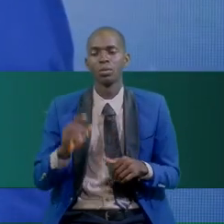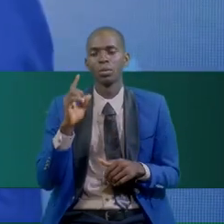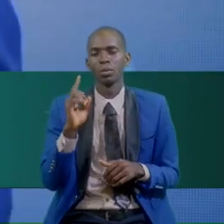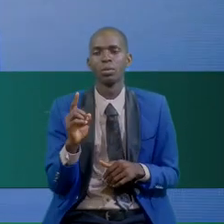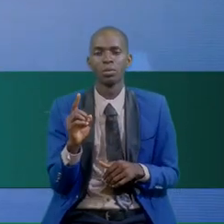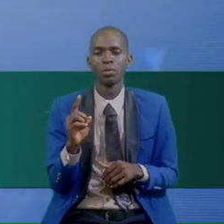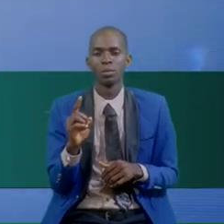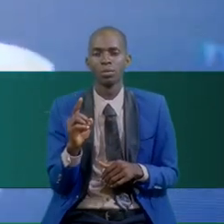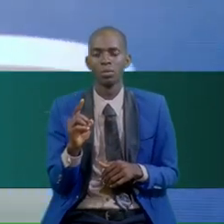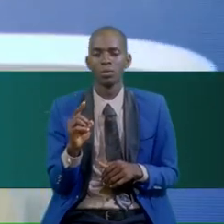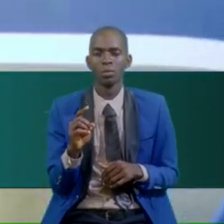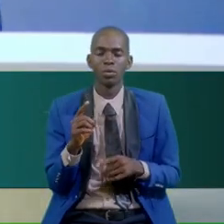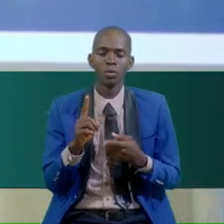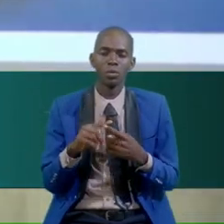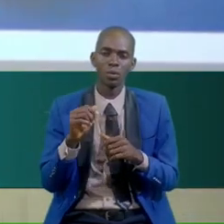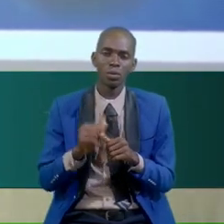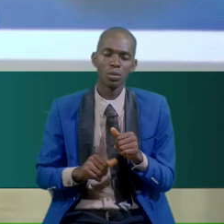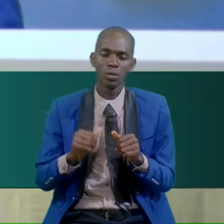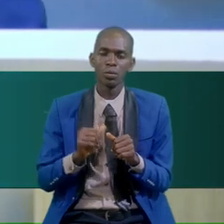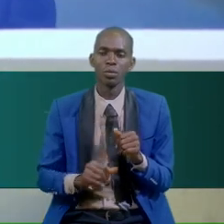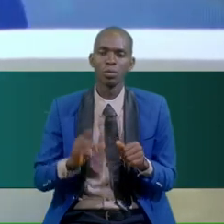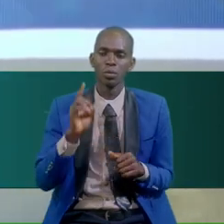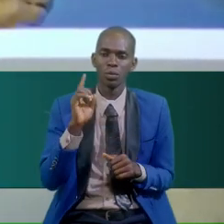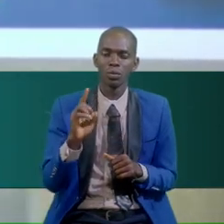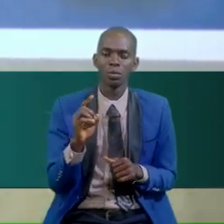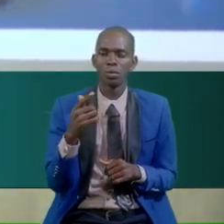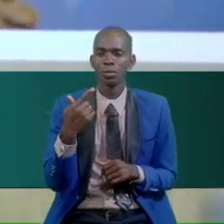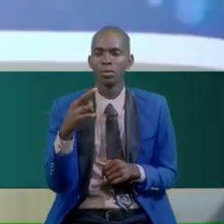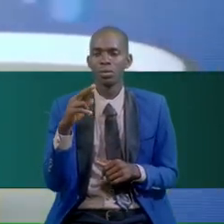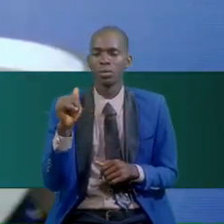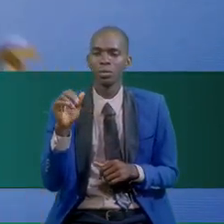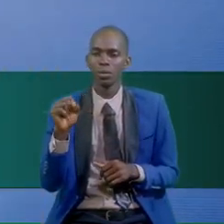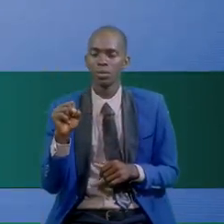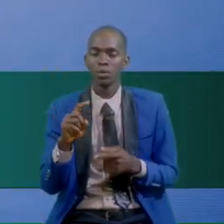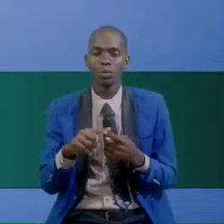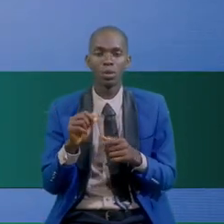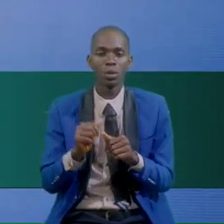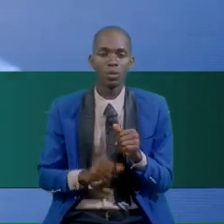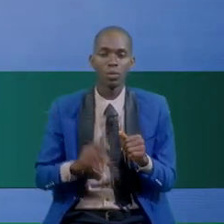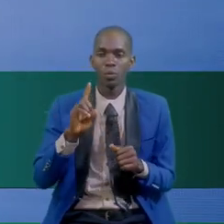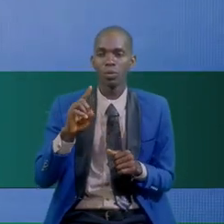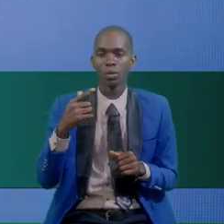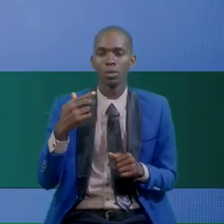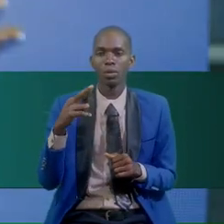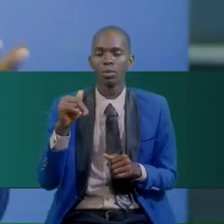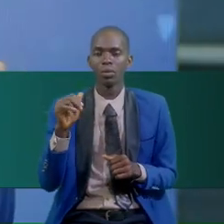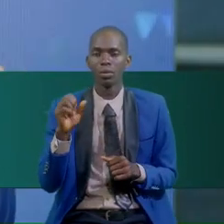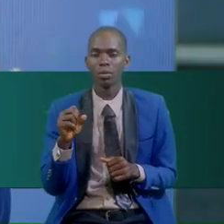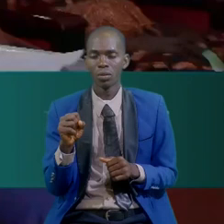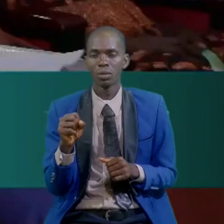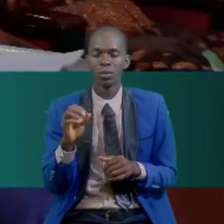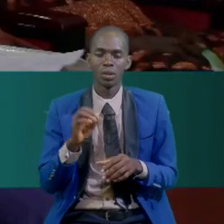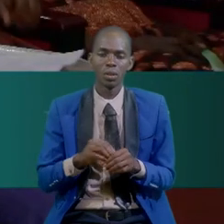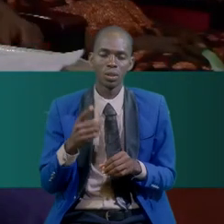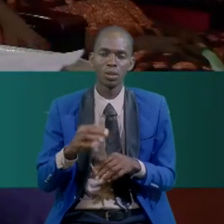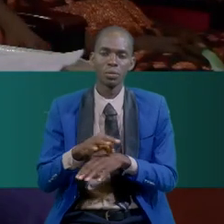grass, to every one grass, to every one grass in the field.